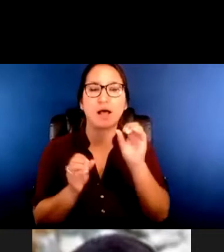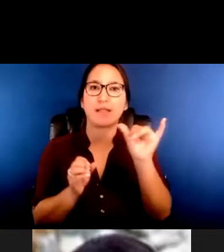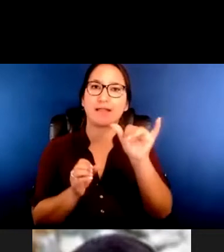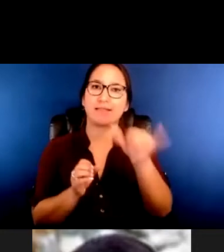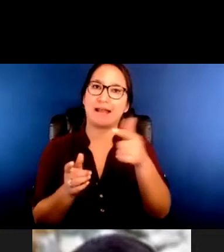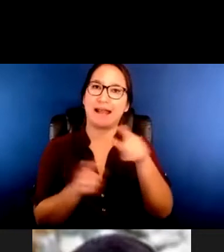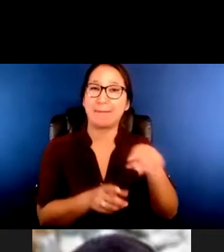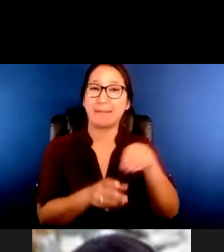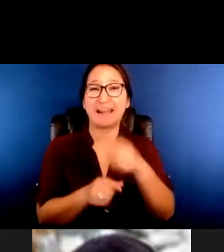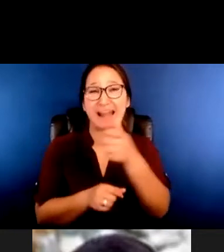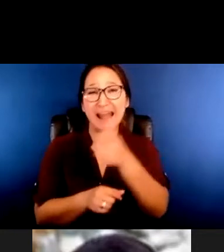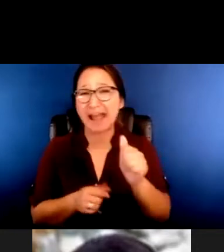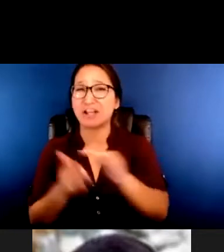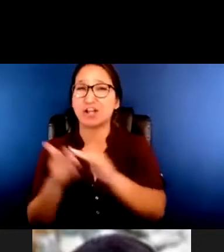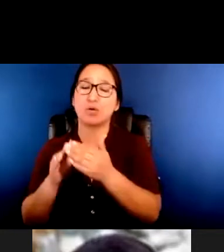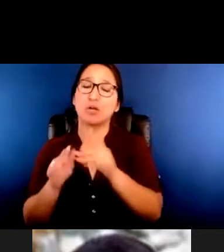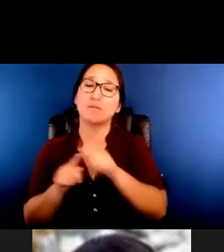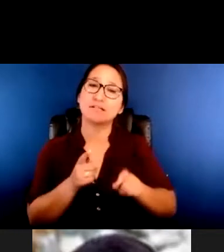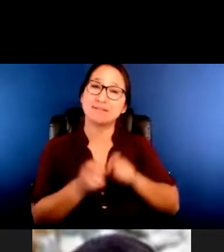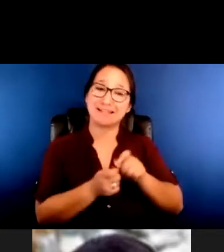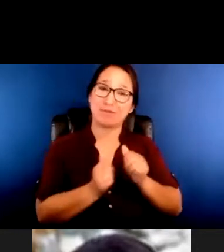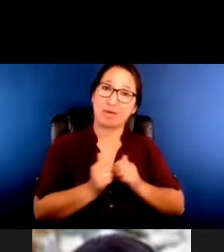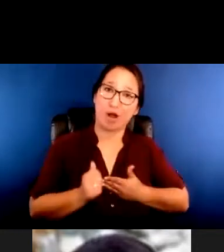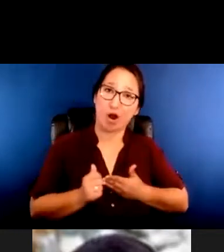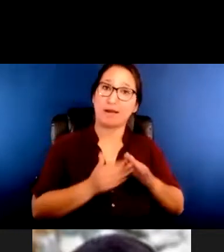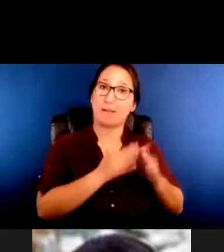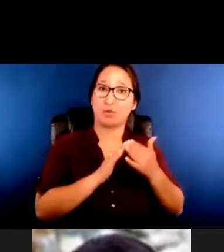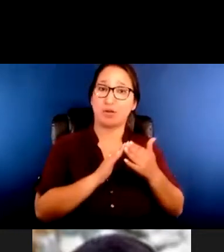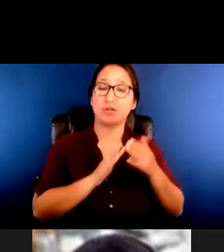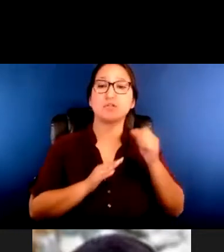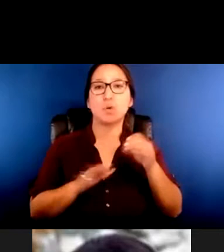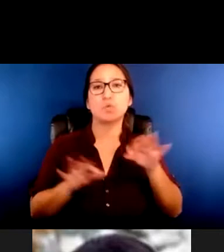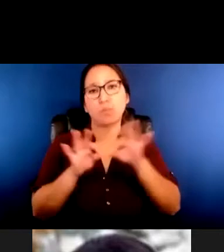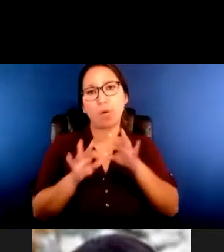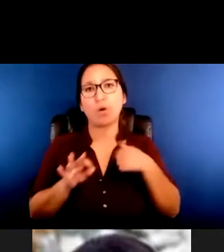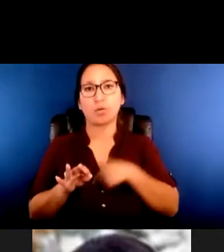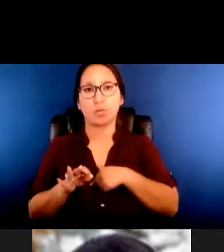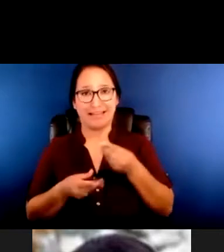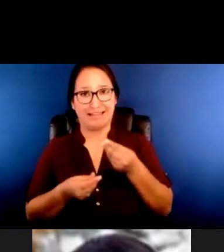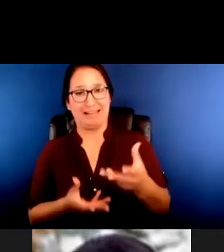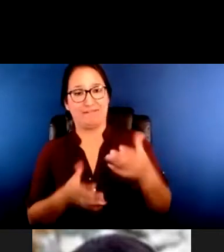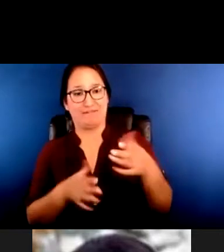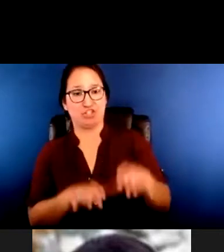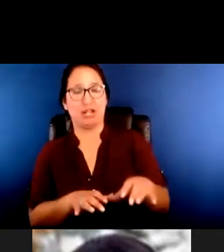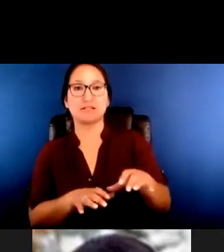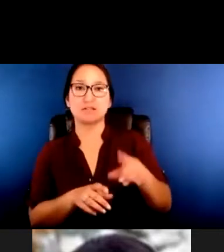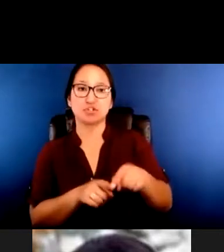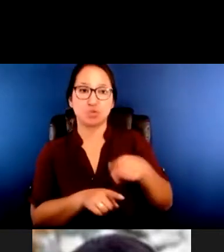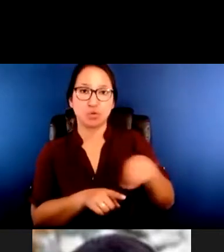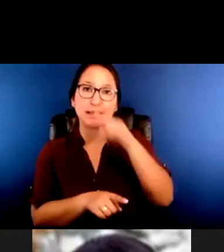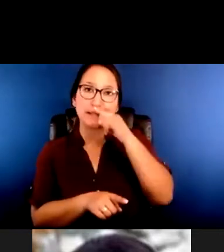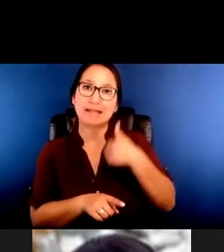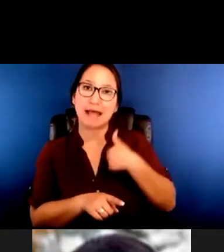our community. And so we want to intentionally give kids a chance to have voice. And so we're going